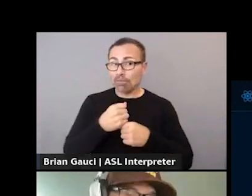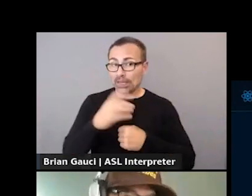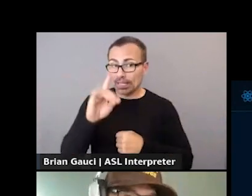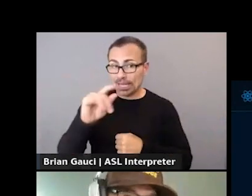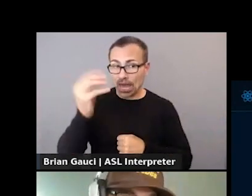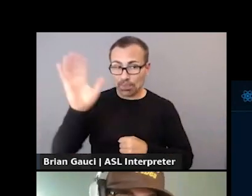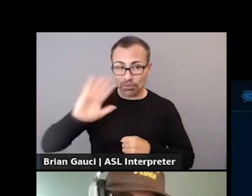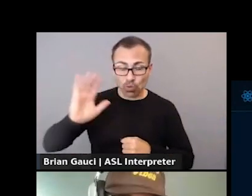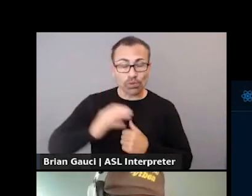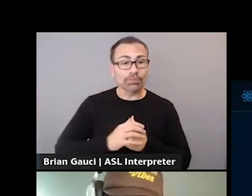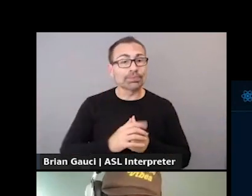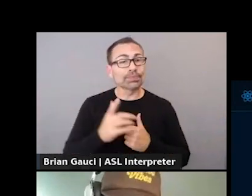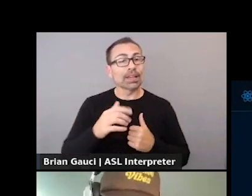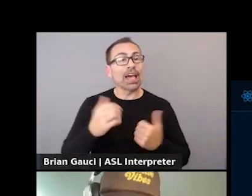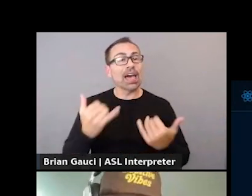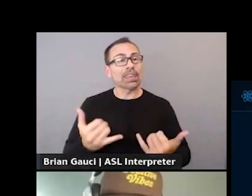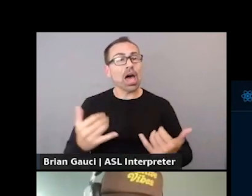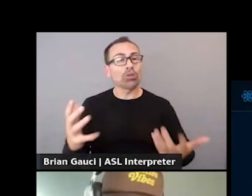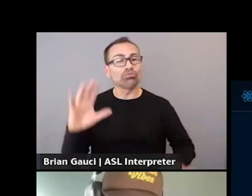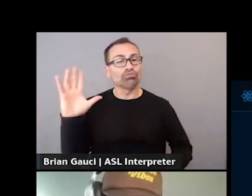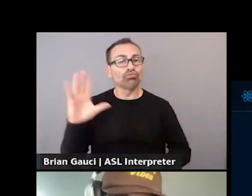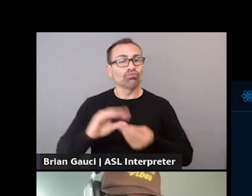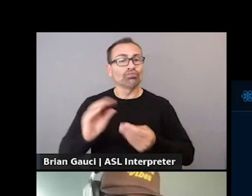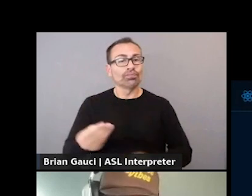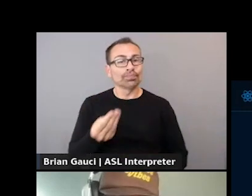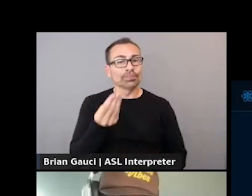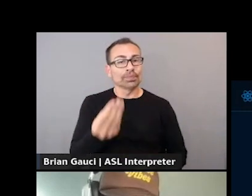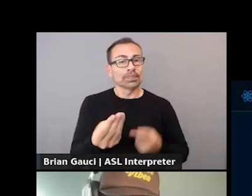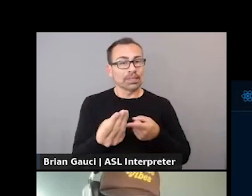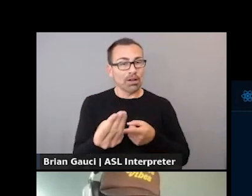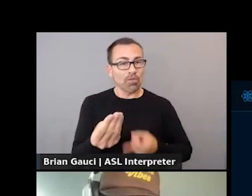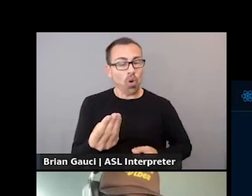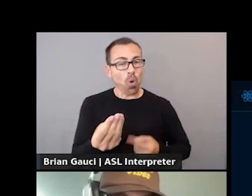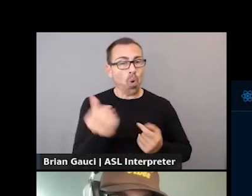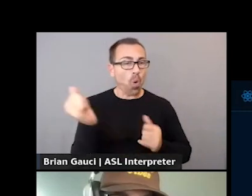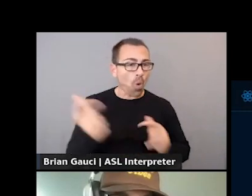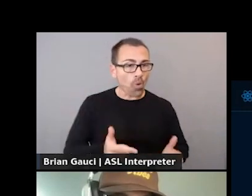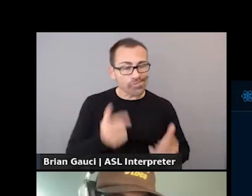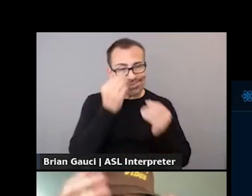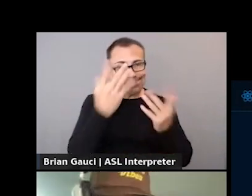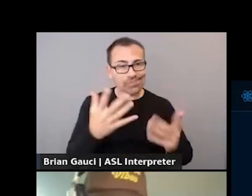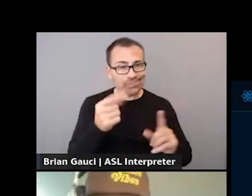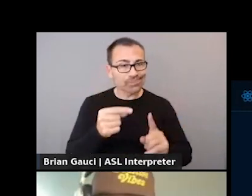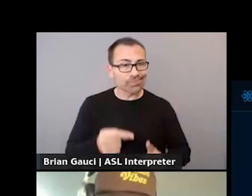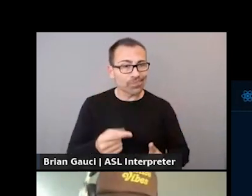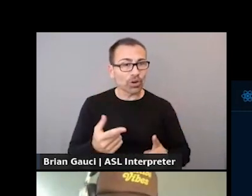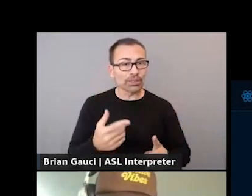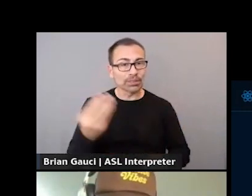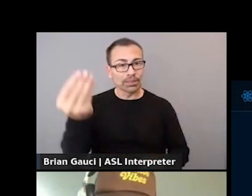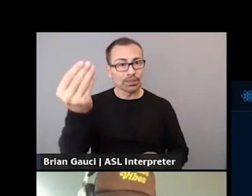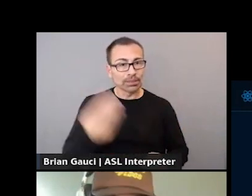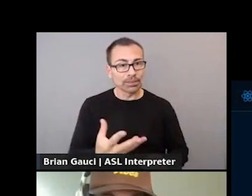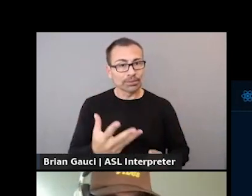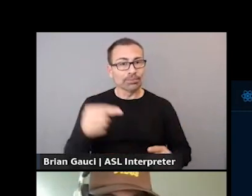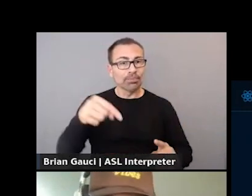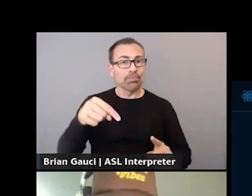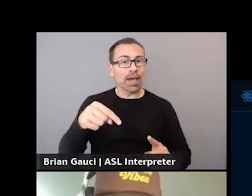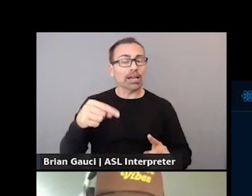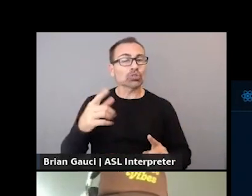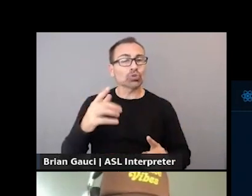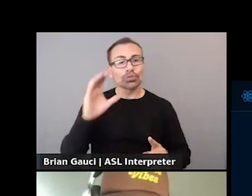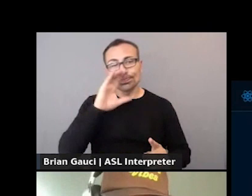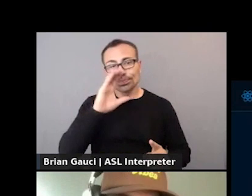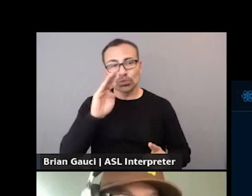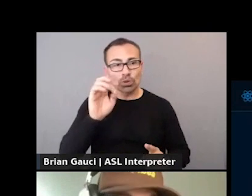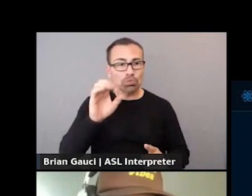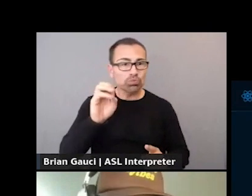it sends an amalgamation, a collection of all those different data points that I requested back down to the browser or the